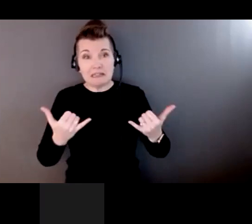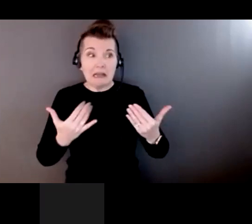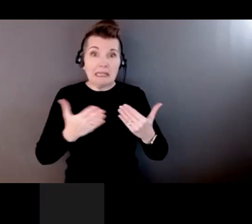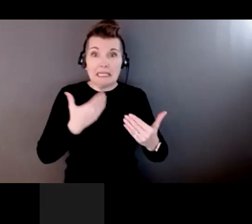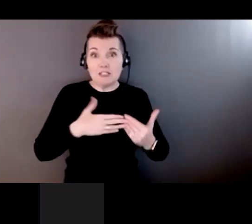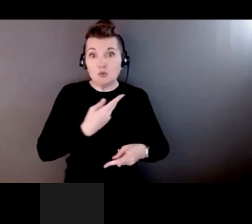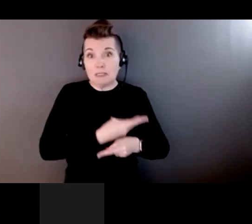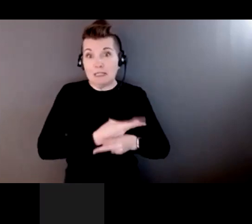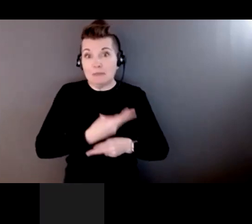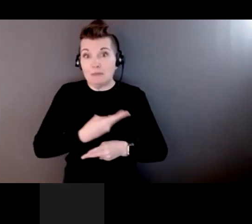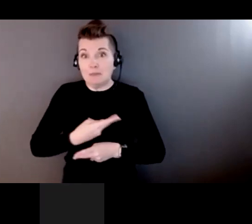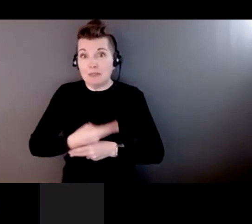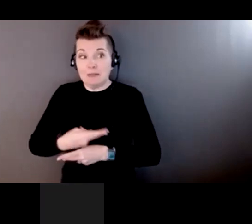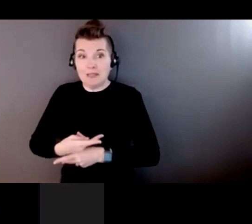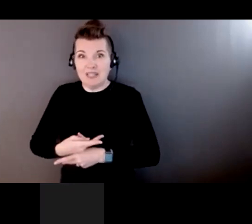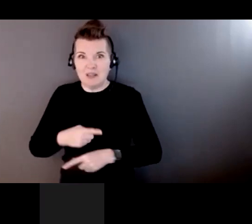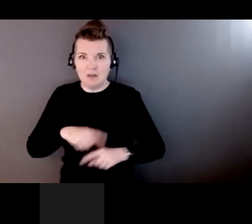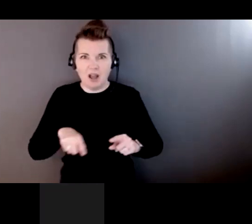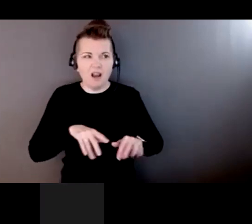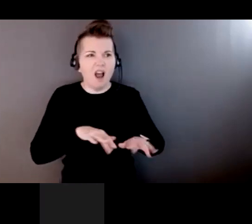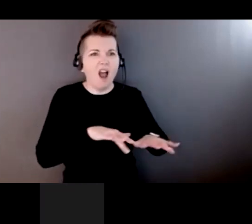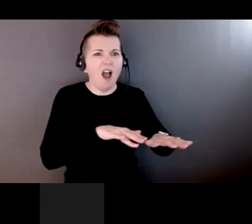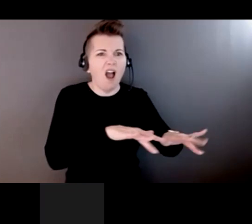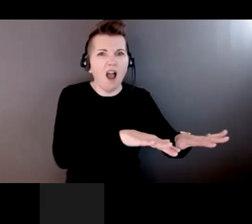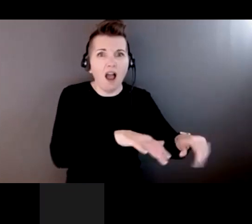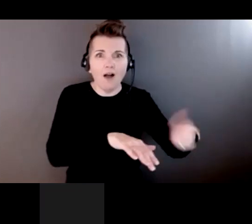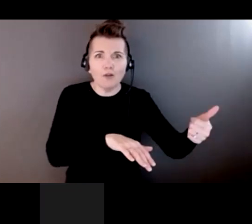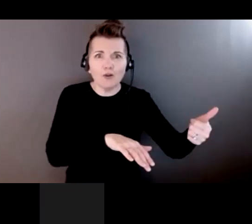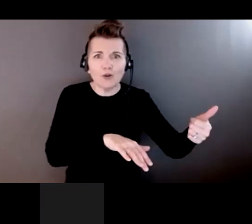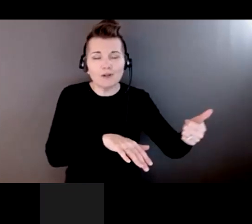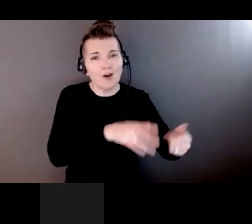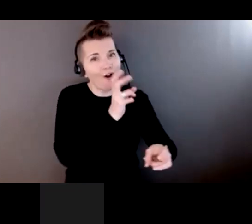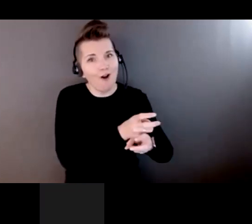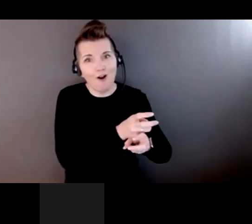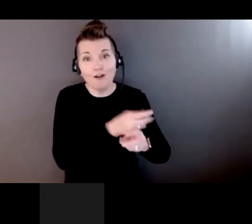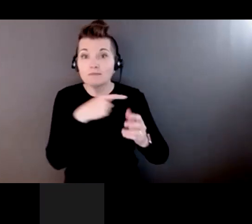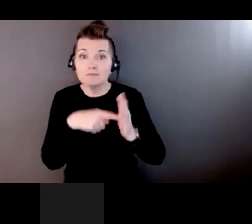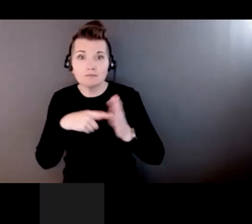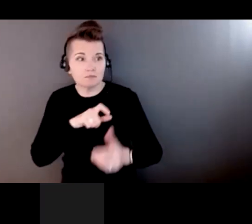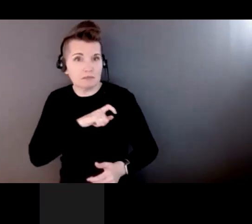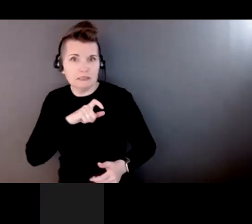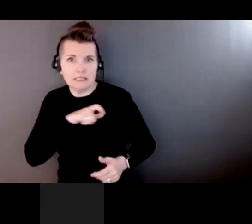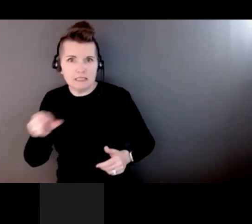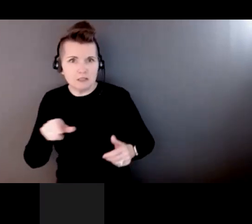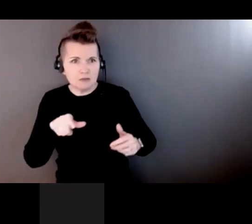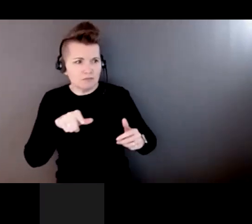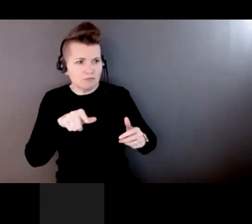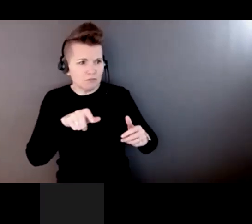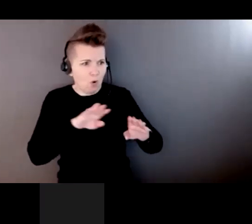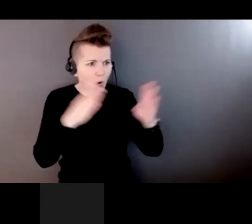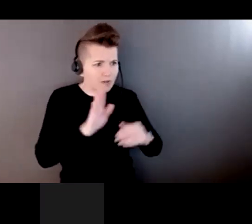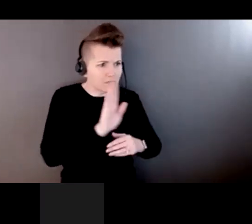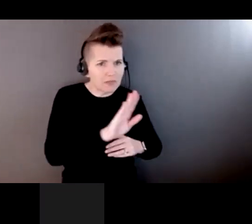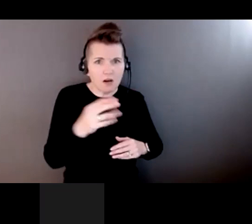police can sometimes go and get emails from your Hotmail account or your Outlook account. But